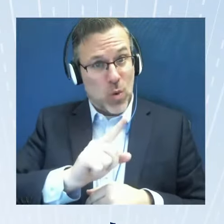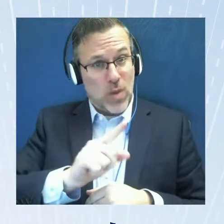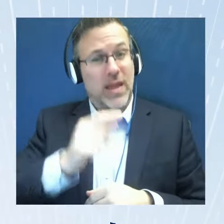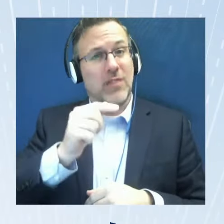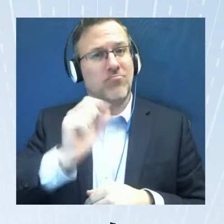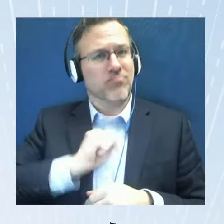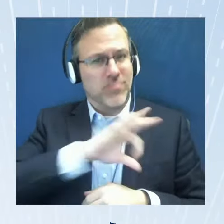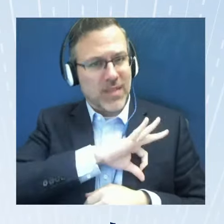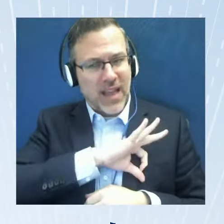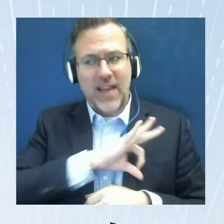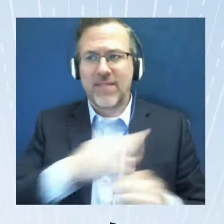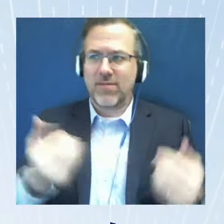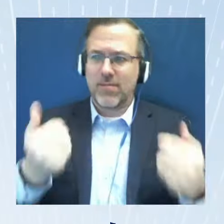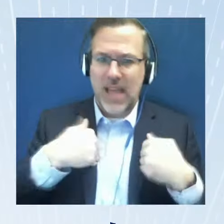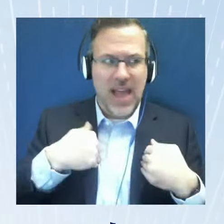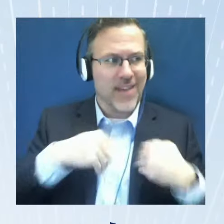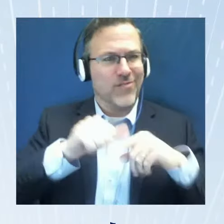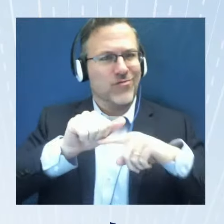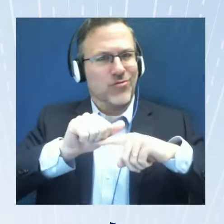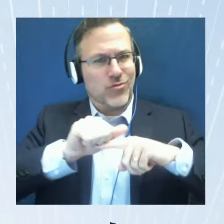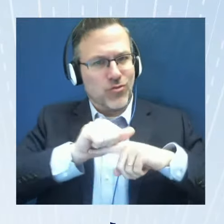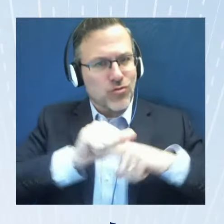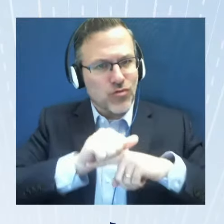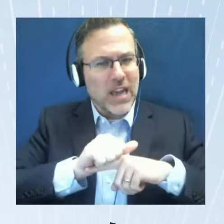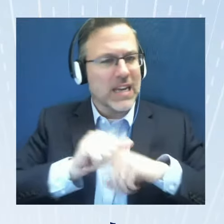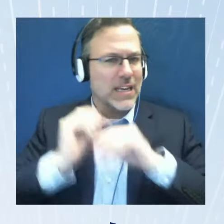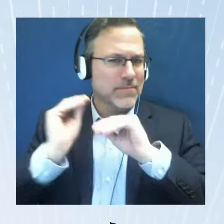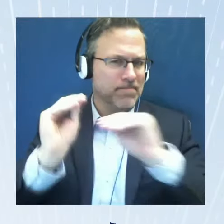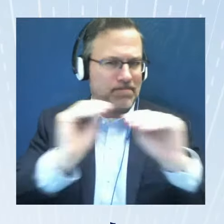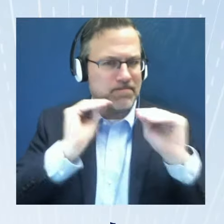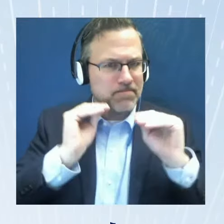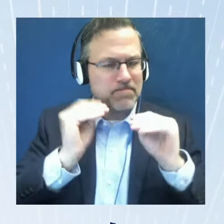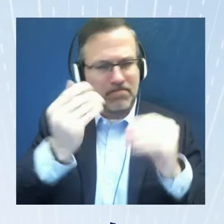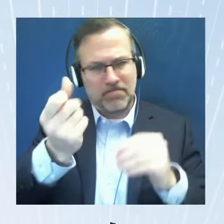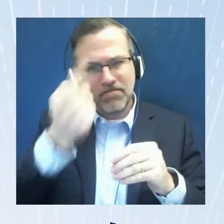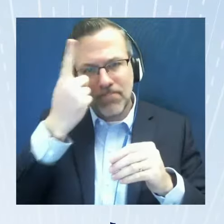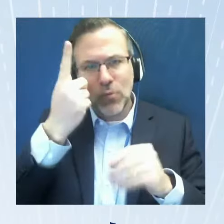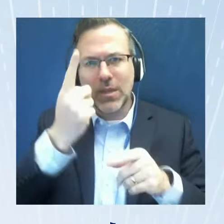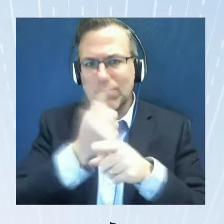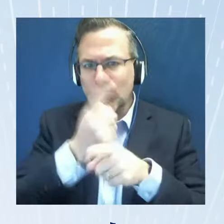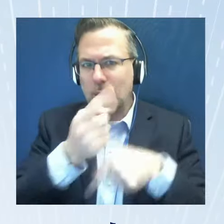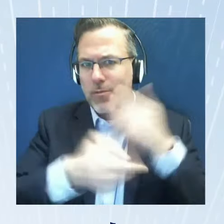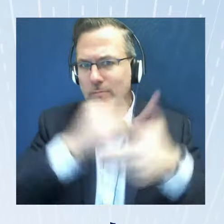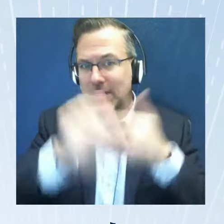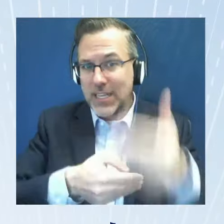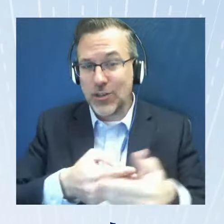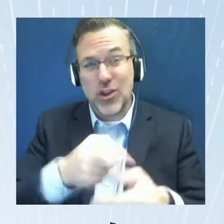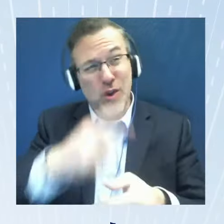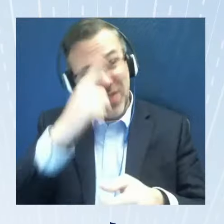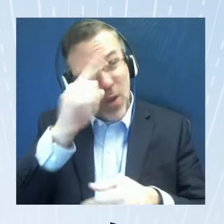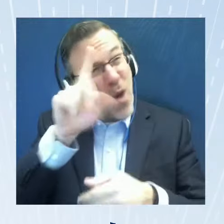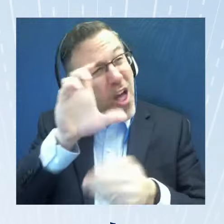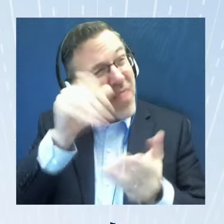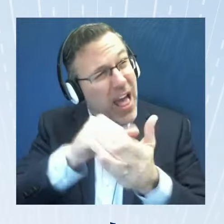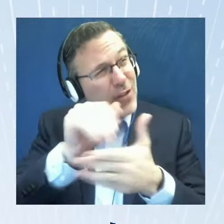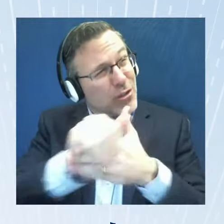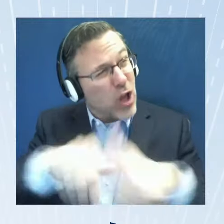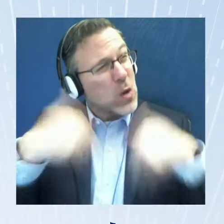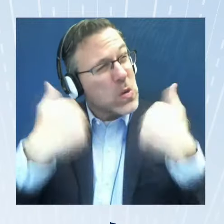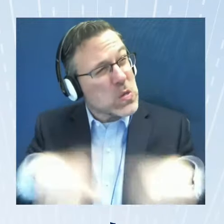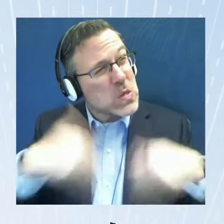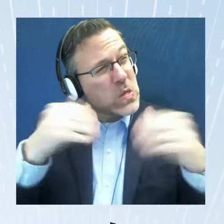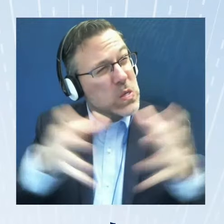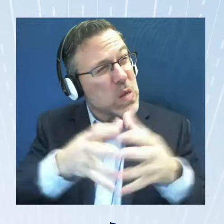the proper procedures so that it doesn't get to that point. And if that fine sounds like a lot, I think it's important, again, to emphasize